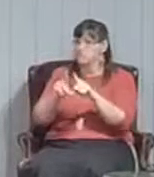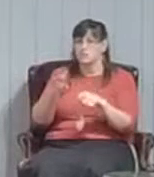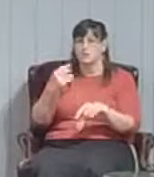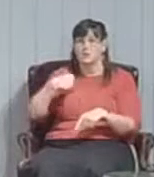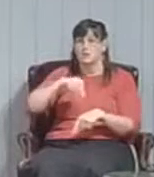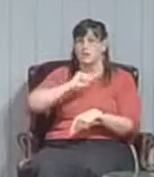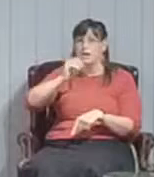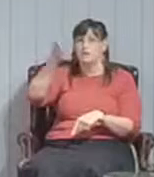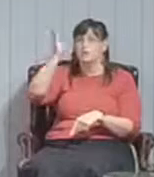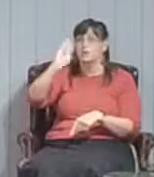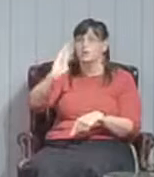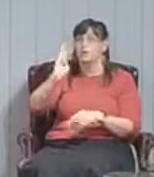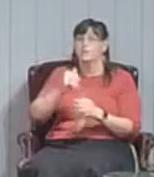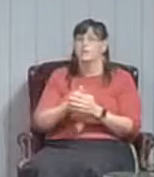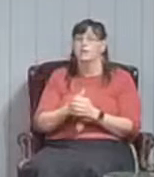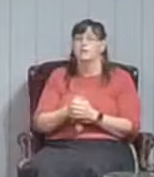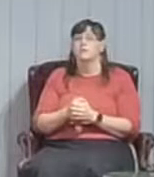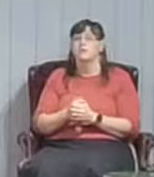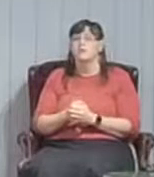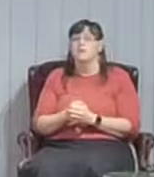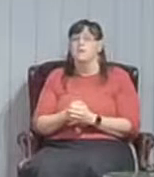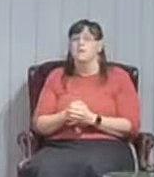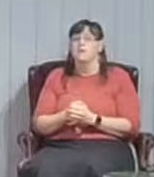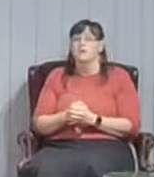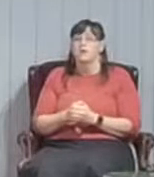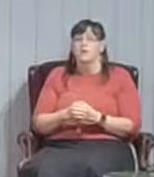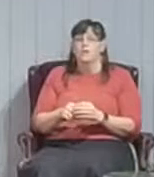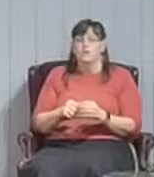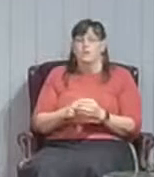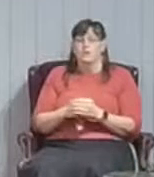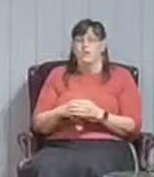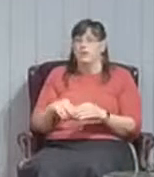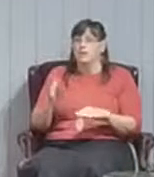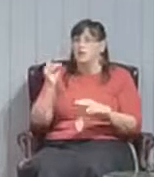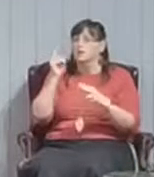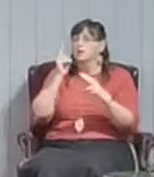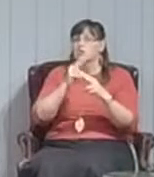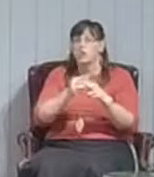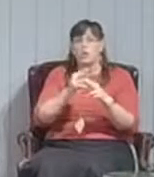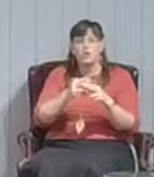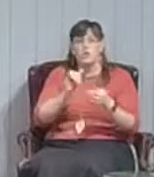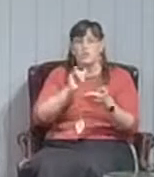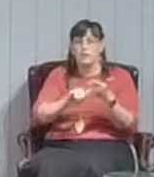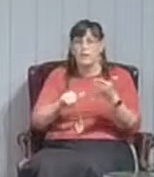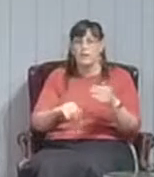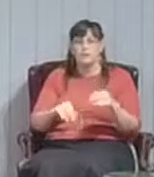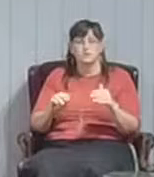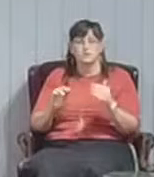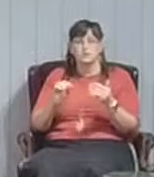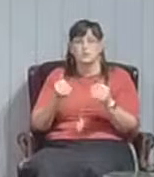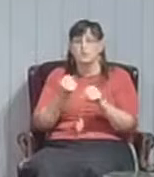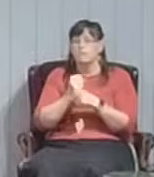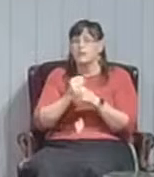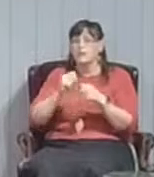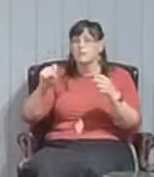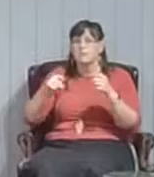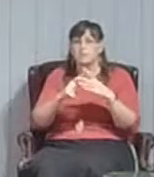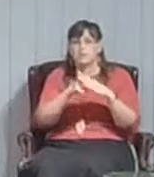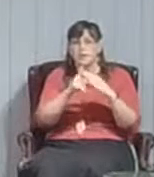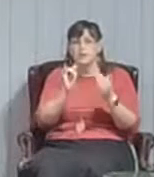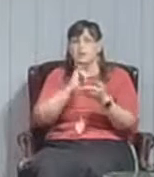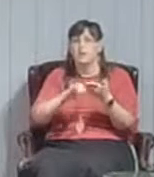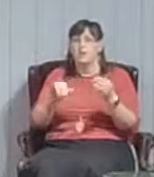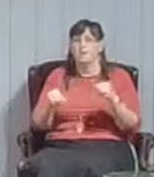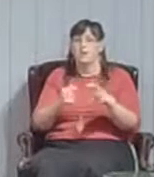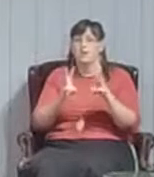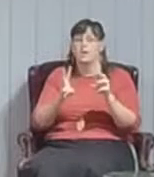God, and they can make him look as much like our God as they want to make him look, and they can try to convince us that their God is our God,